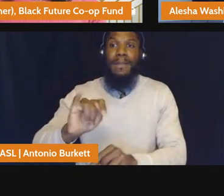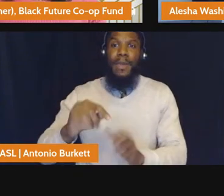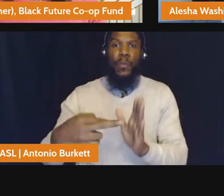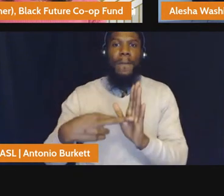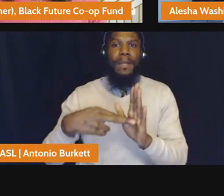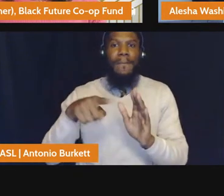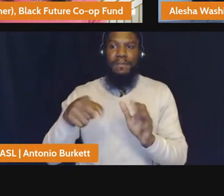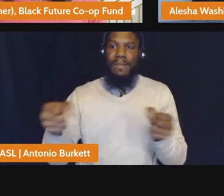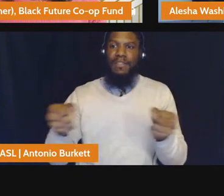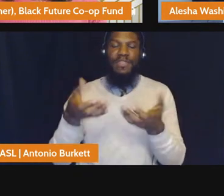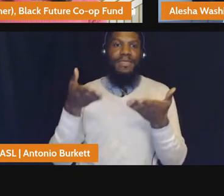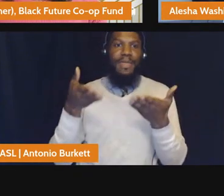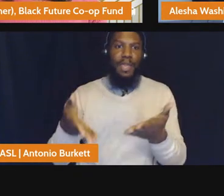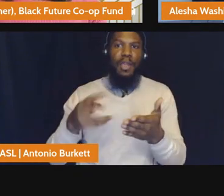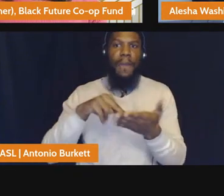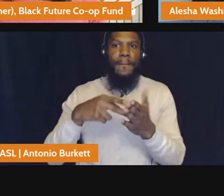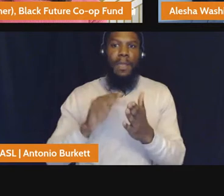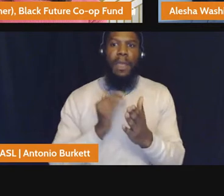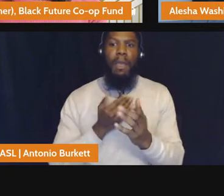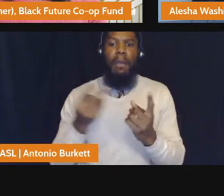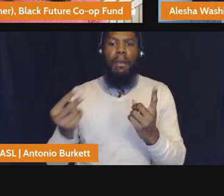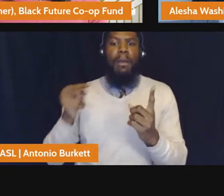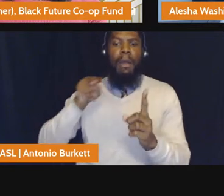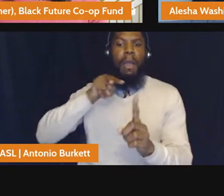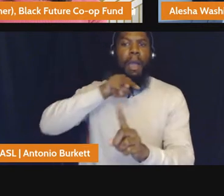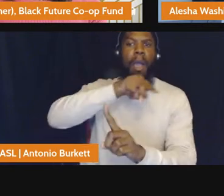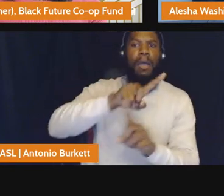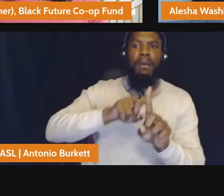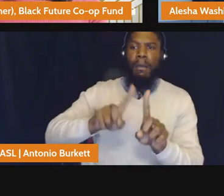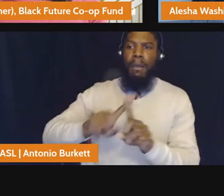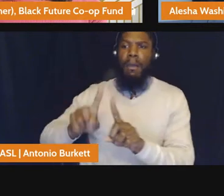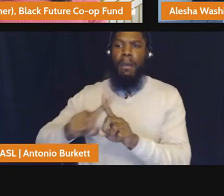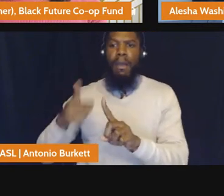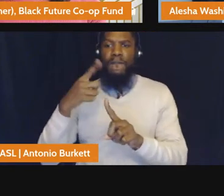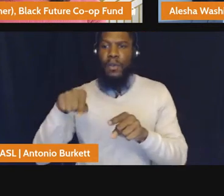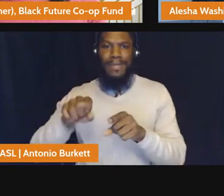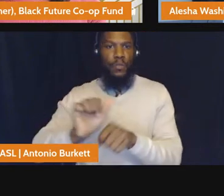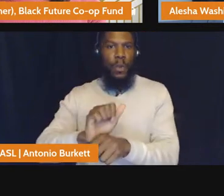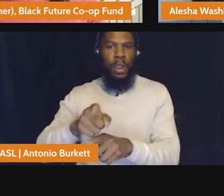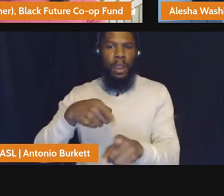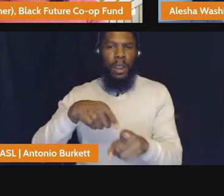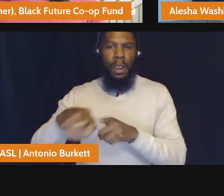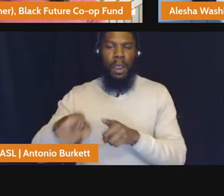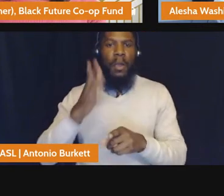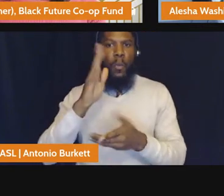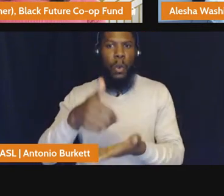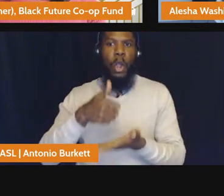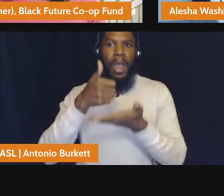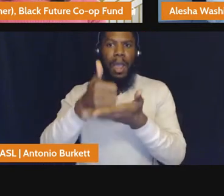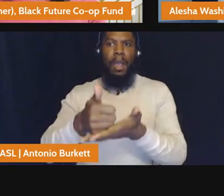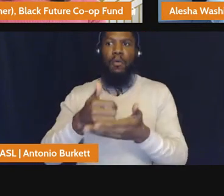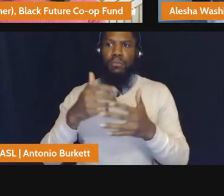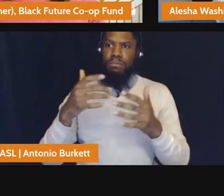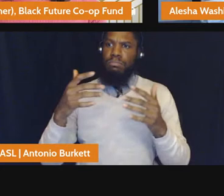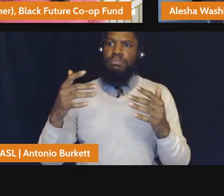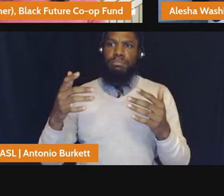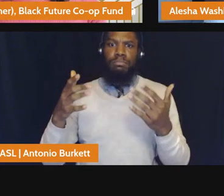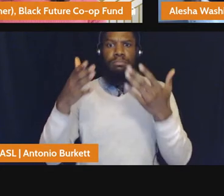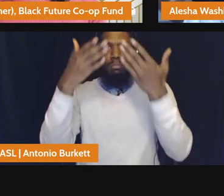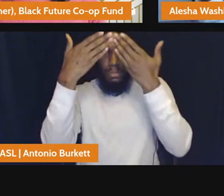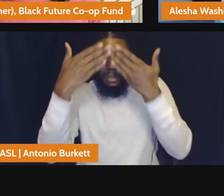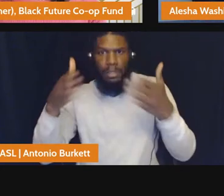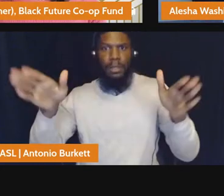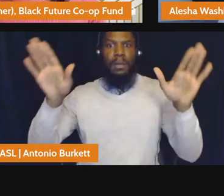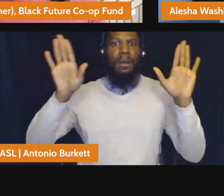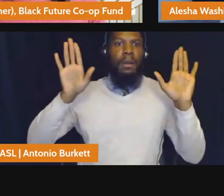there, we bring a different frame and lens to this work to move in ways that, you know, other folks may just not have been as conscious to